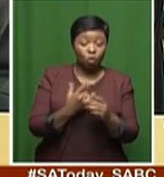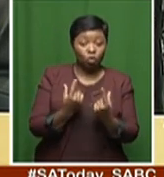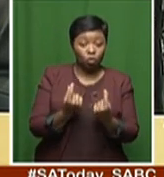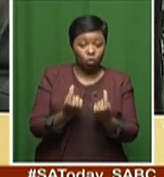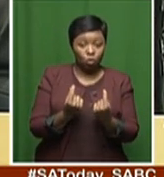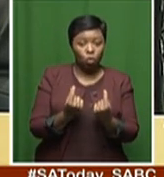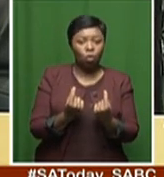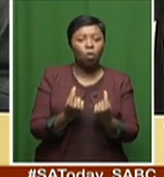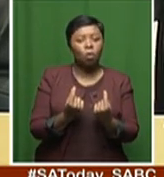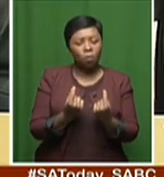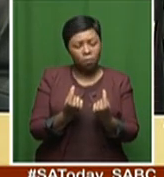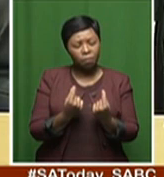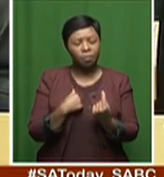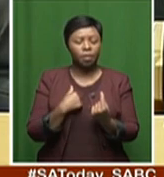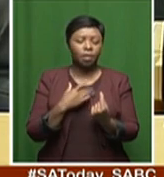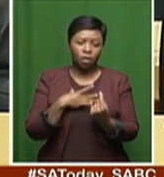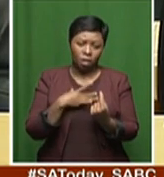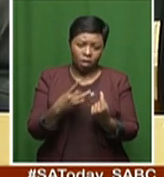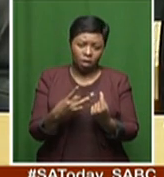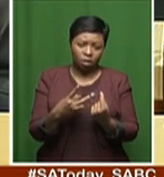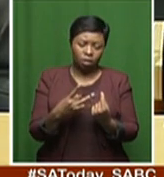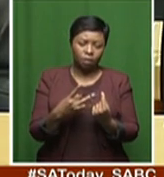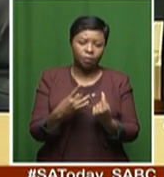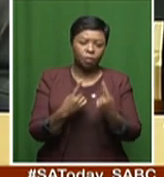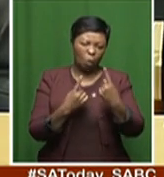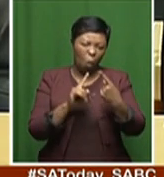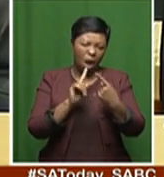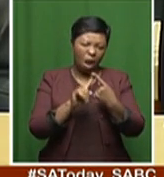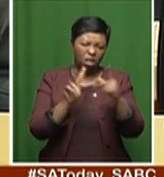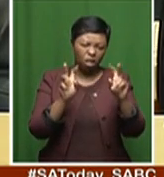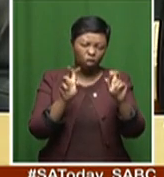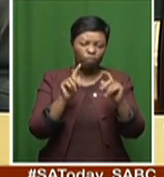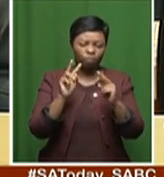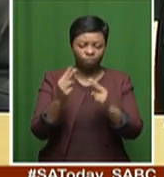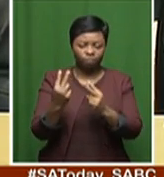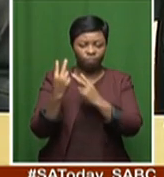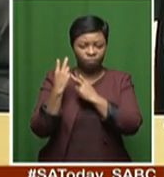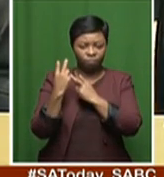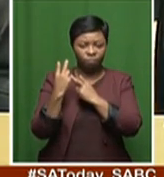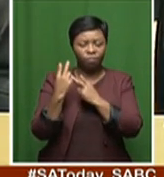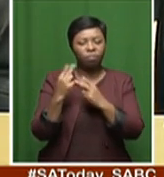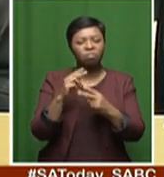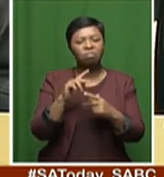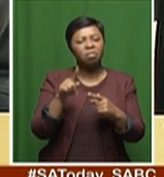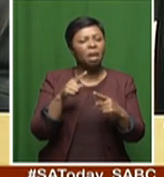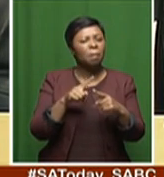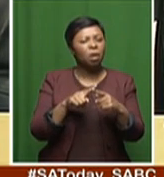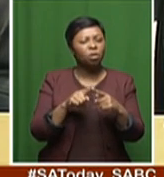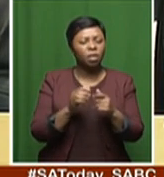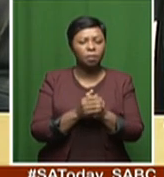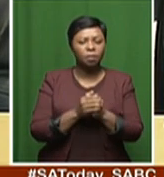to reflect on one matter. It's about the passing away of the first